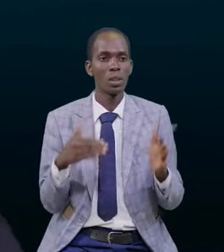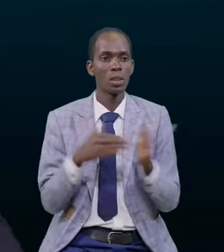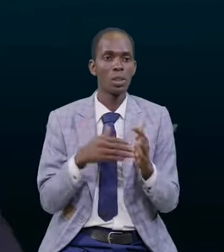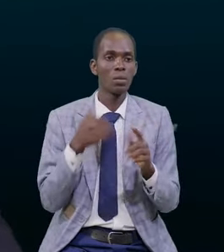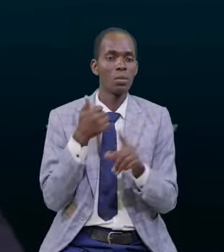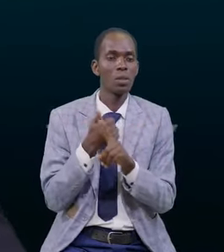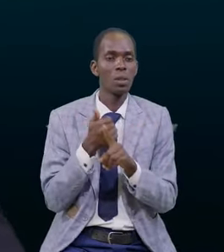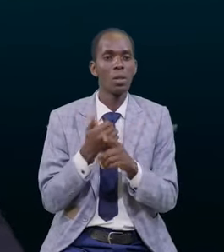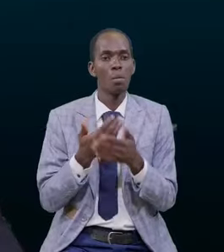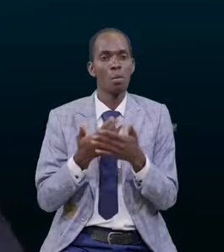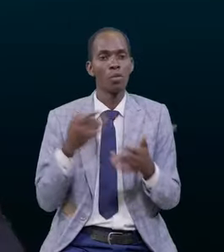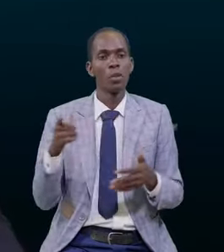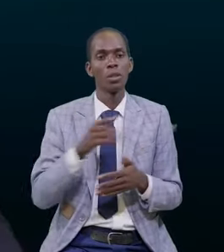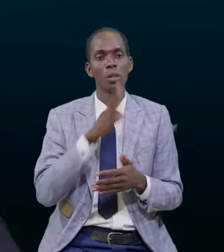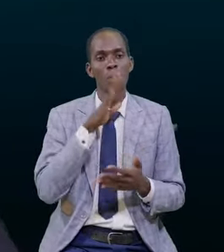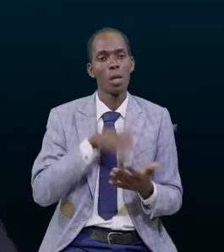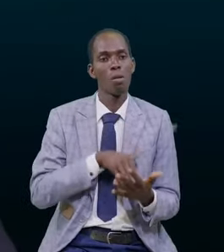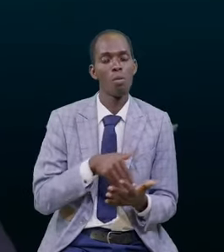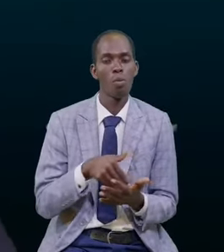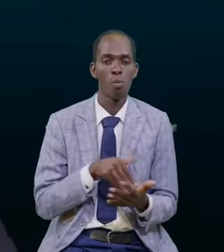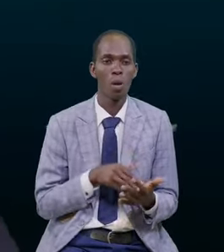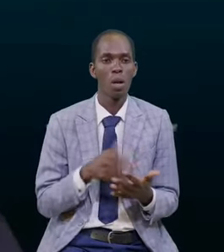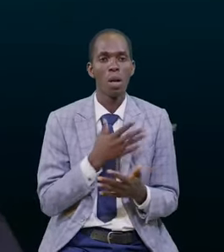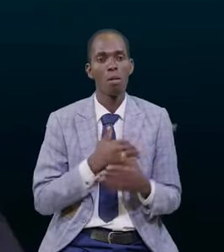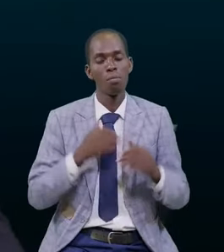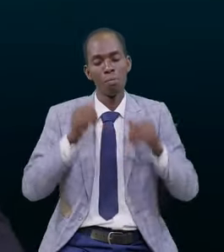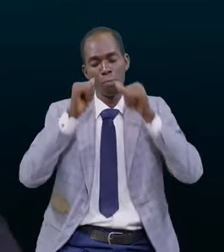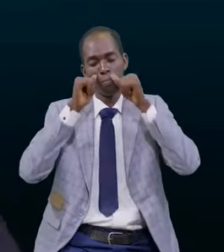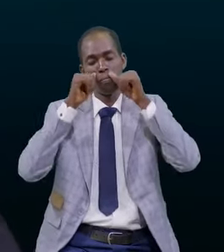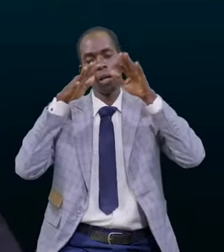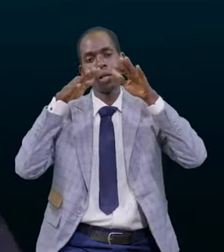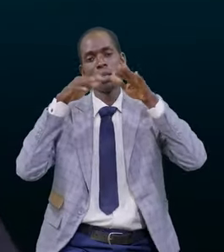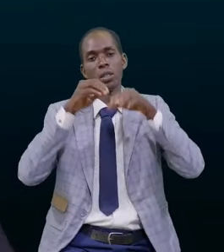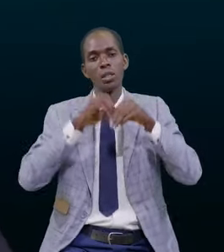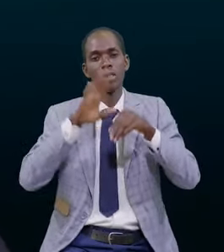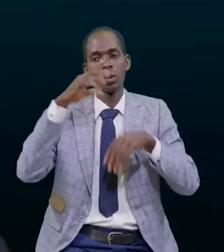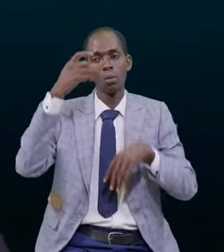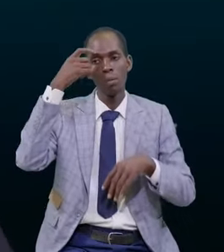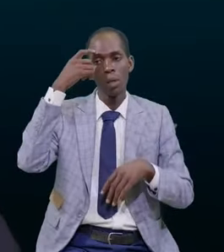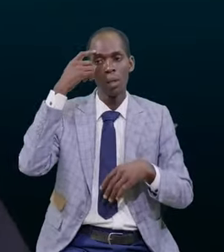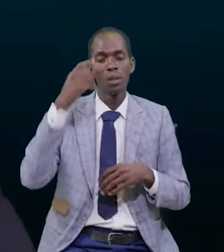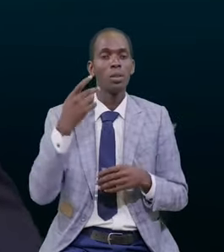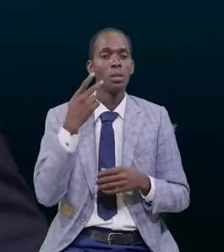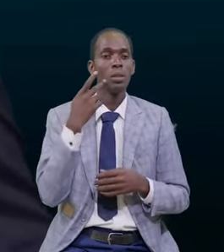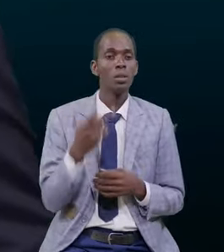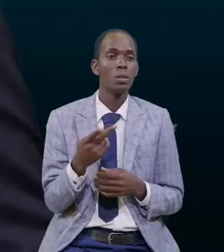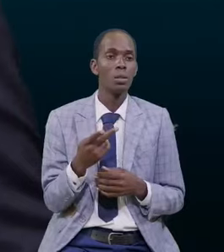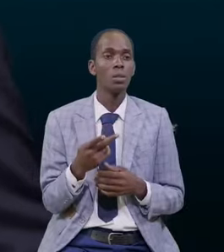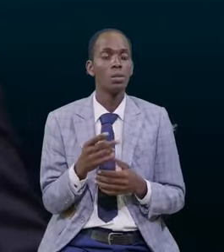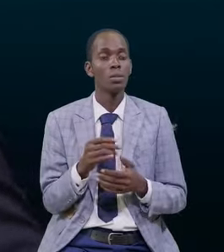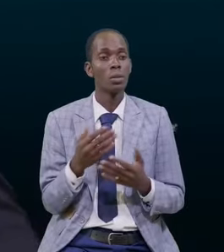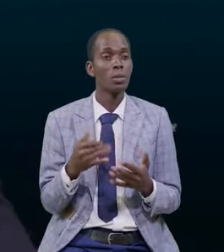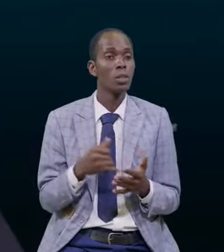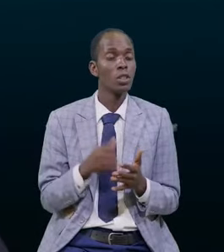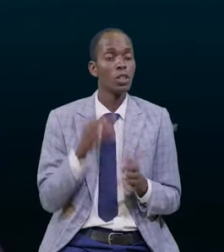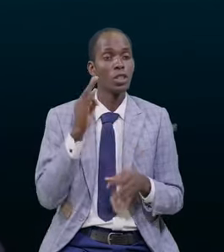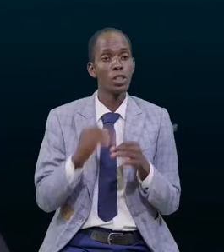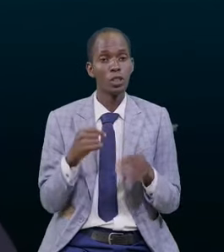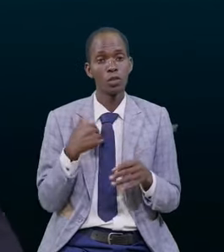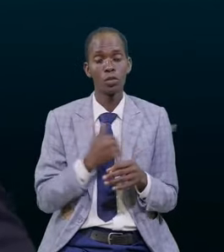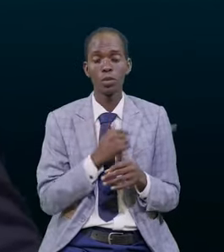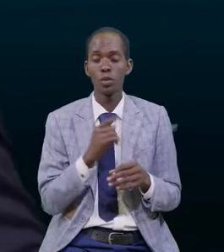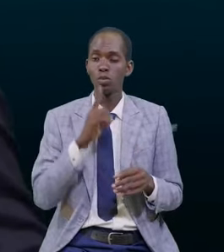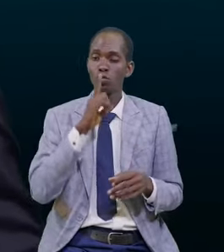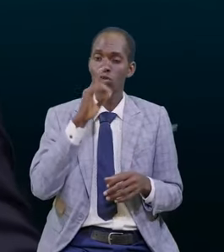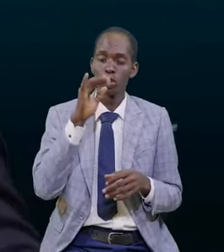mind you see if we fail to consider we draw by the way side we will take a spiritual detour but then if we duly consider then we are